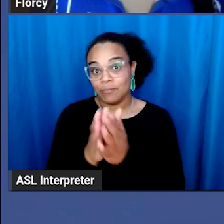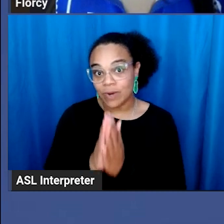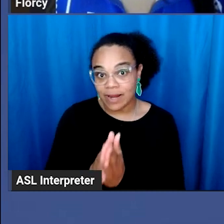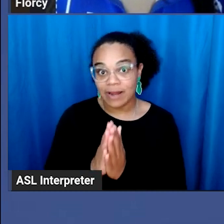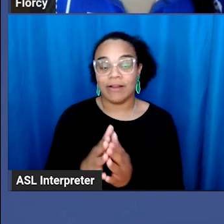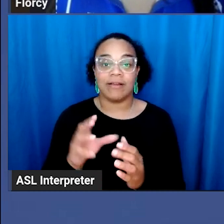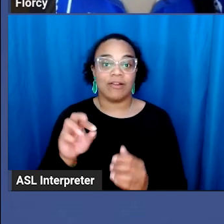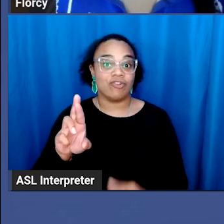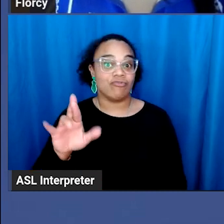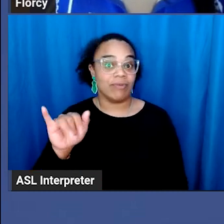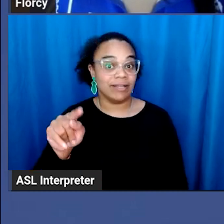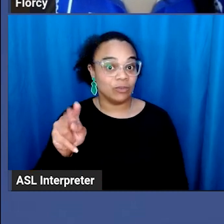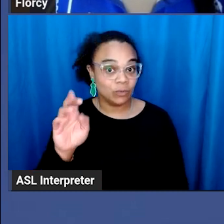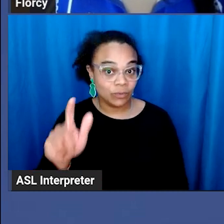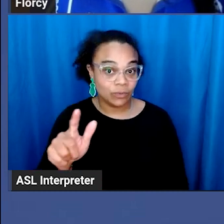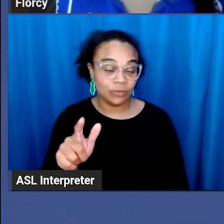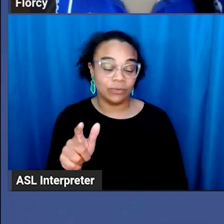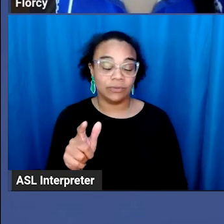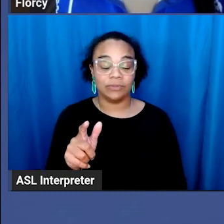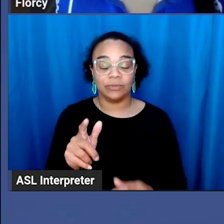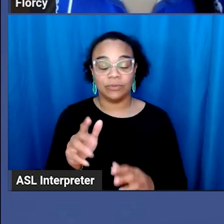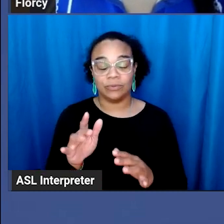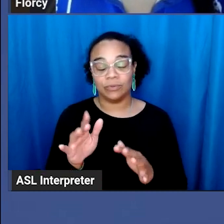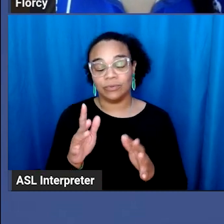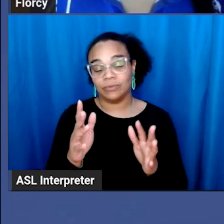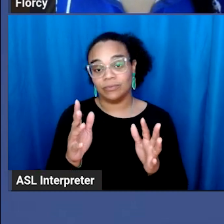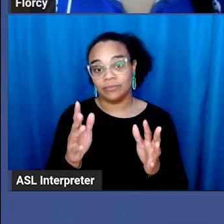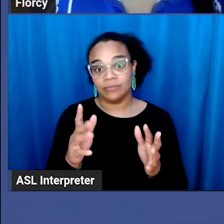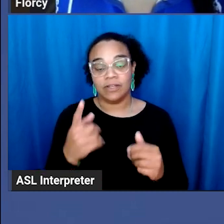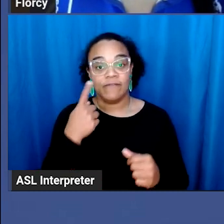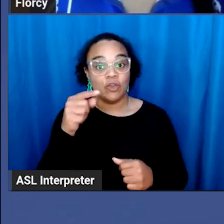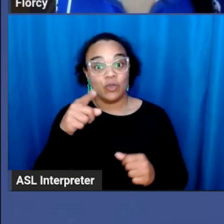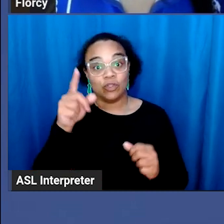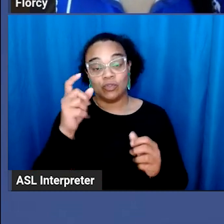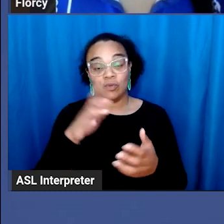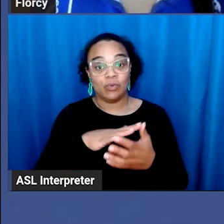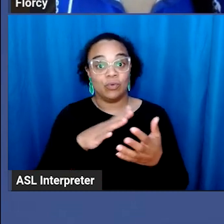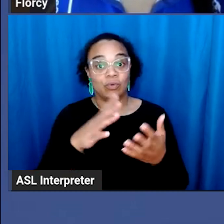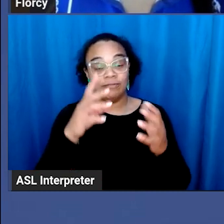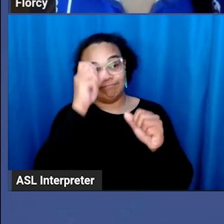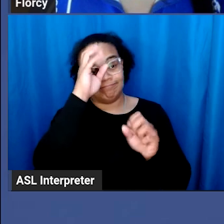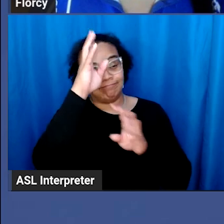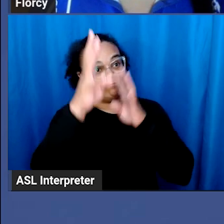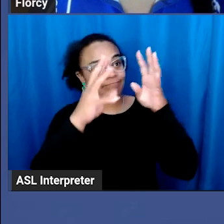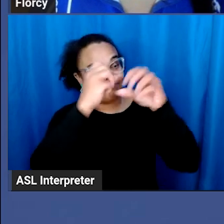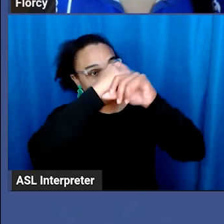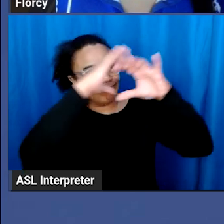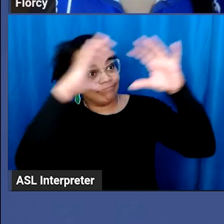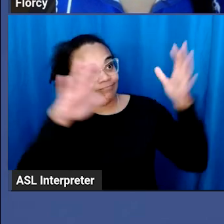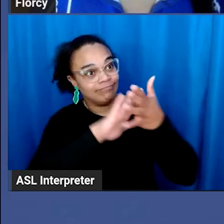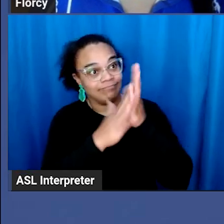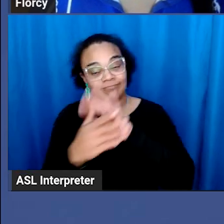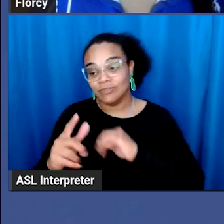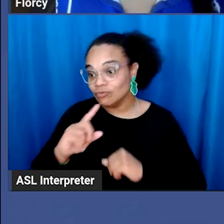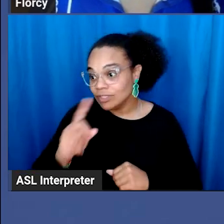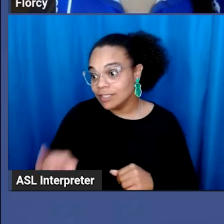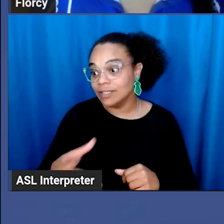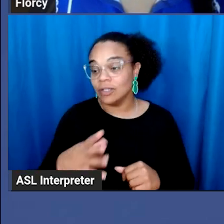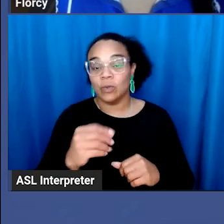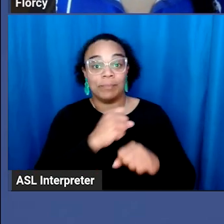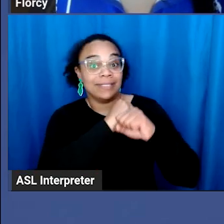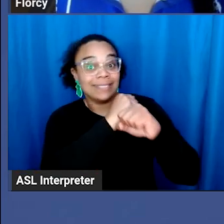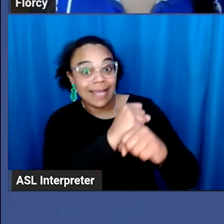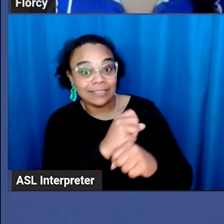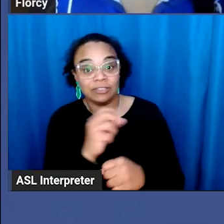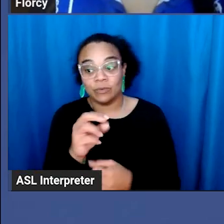ritual to be it for manifestations, be it for purity, like be it for cleansing, be it for protection,